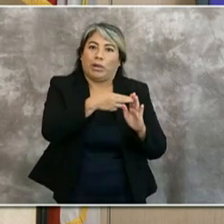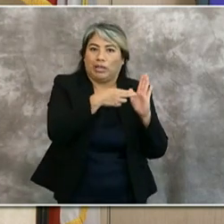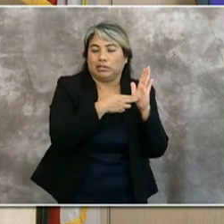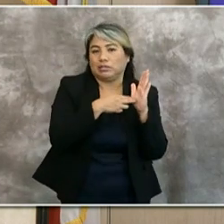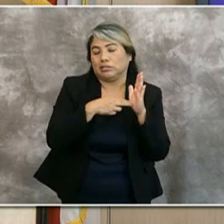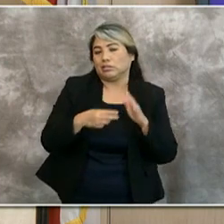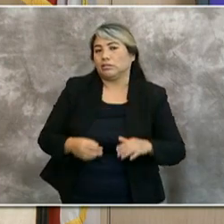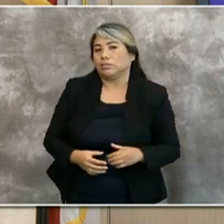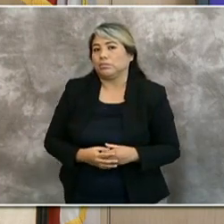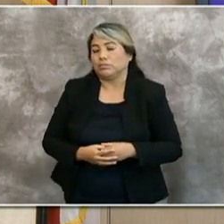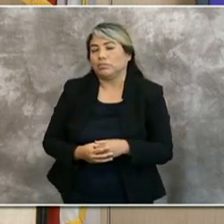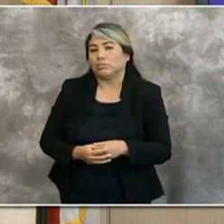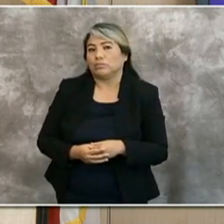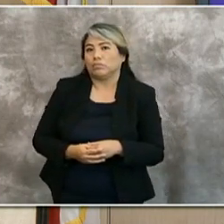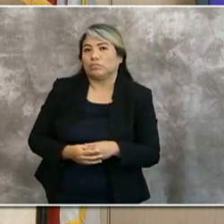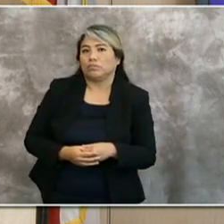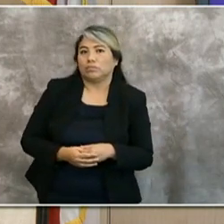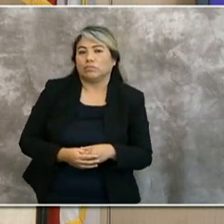this.